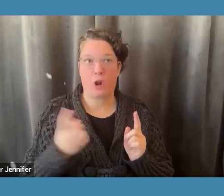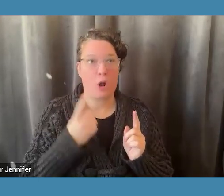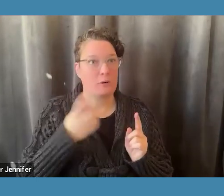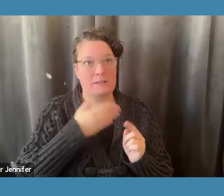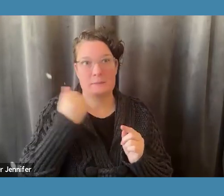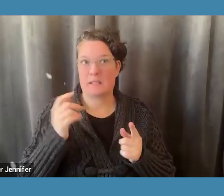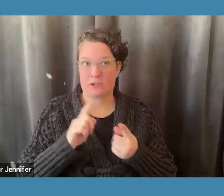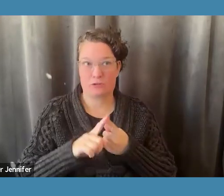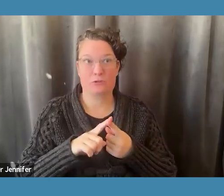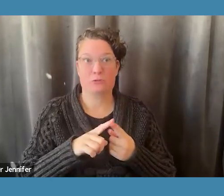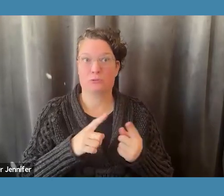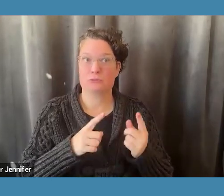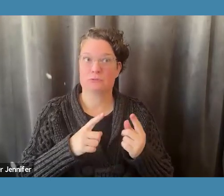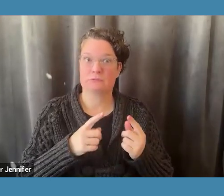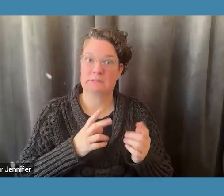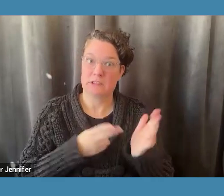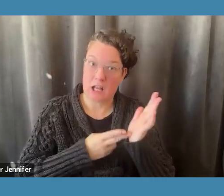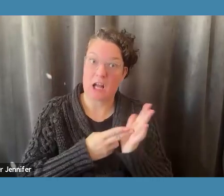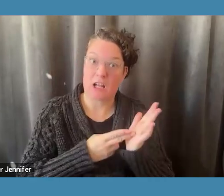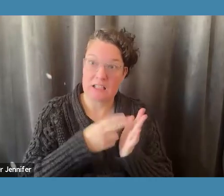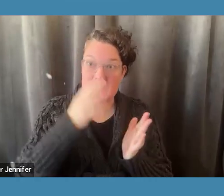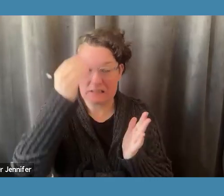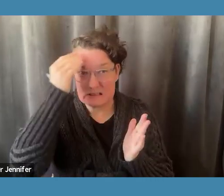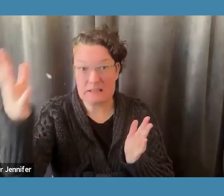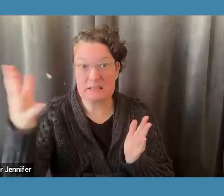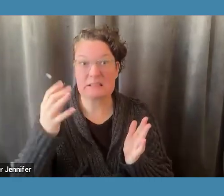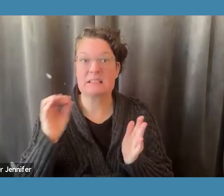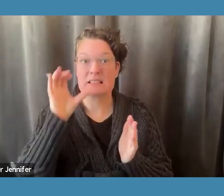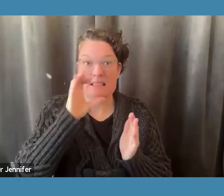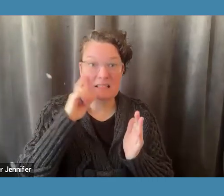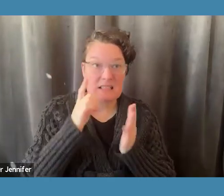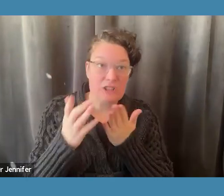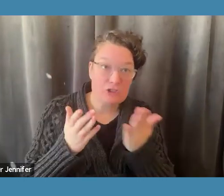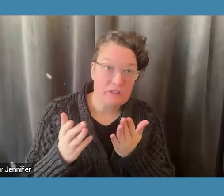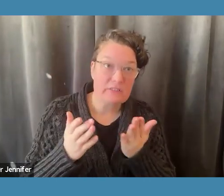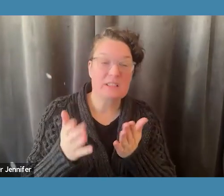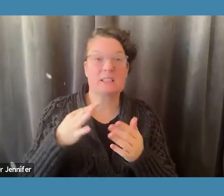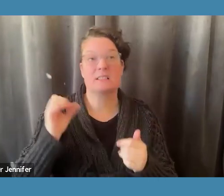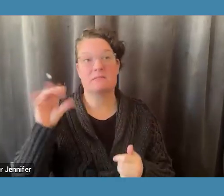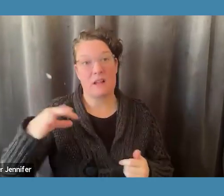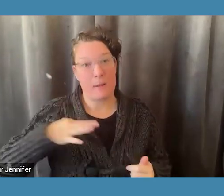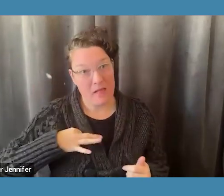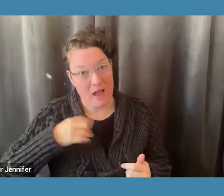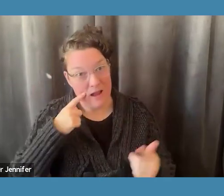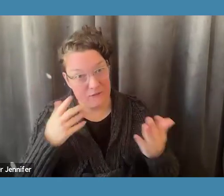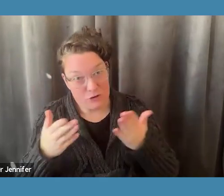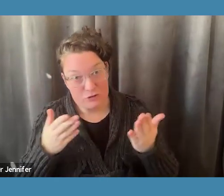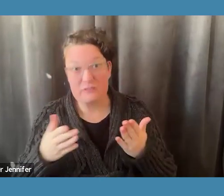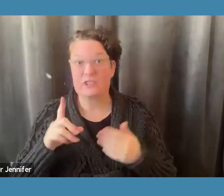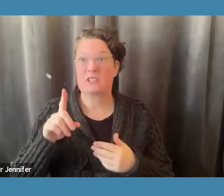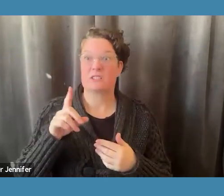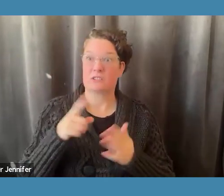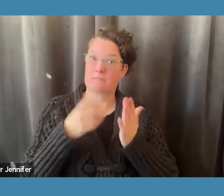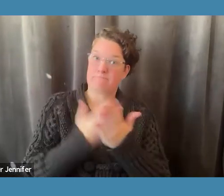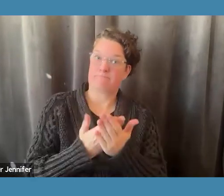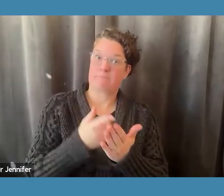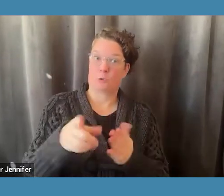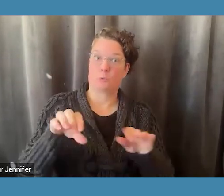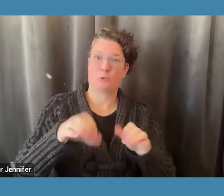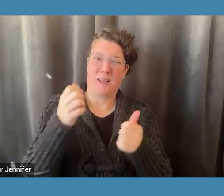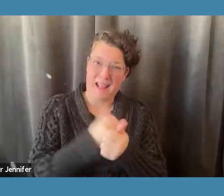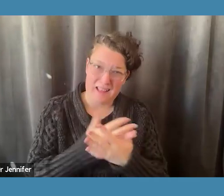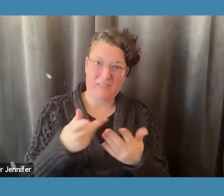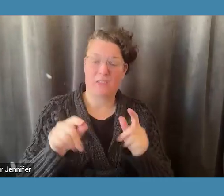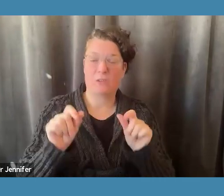to be honest and seek the services, apply for the services to show that you're doing everything within your power to